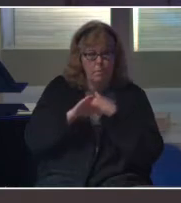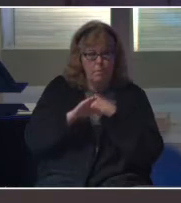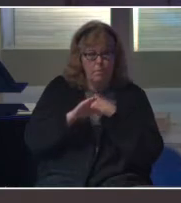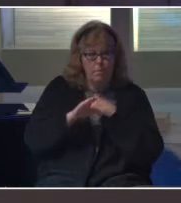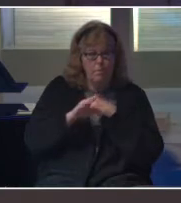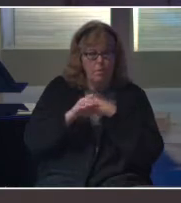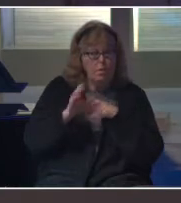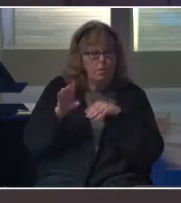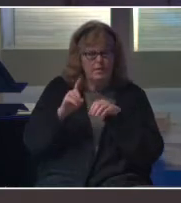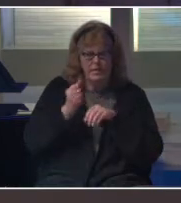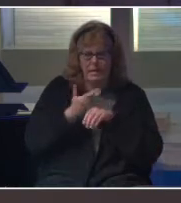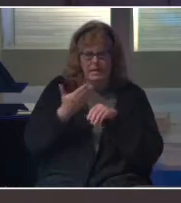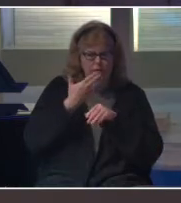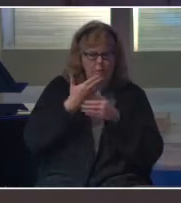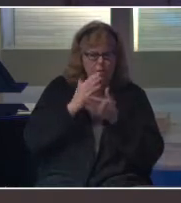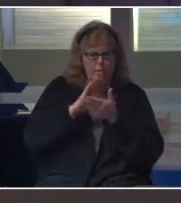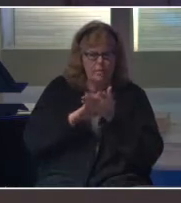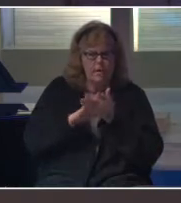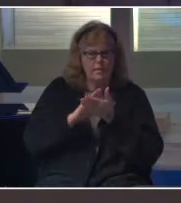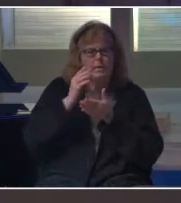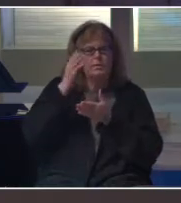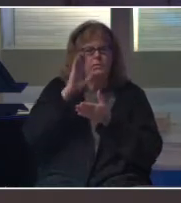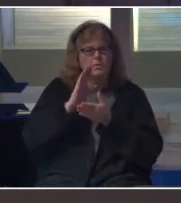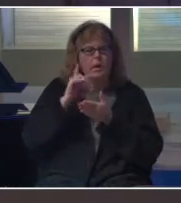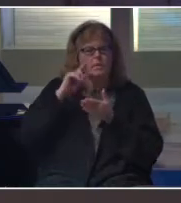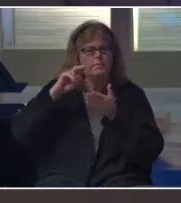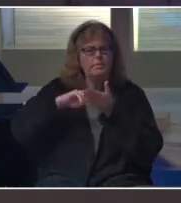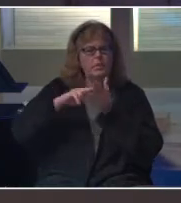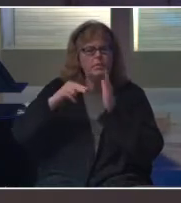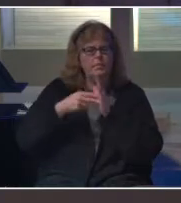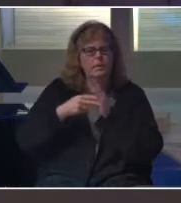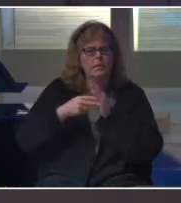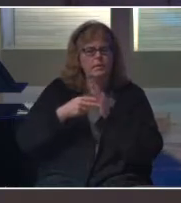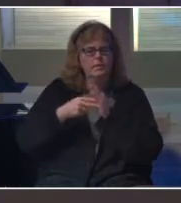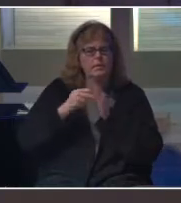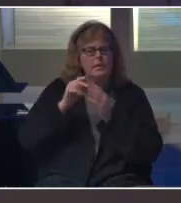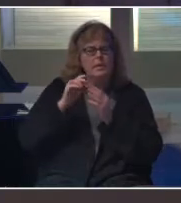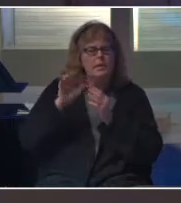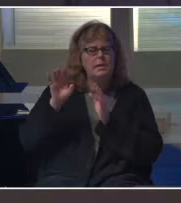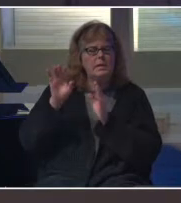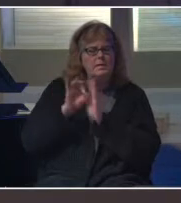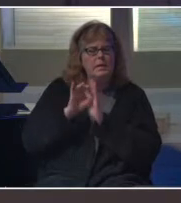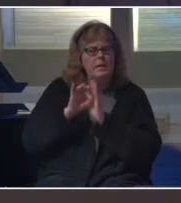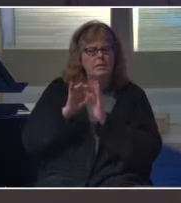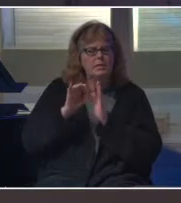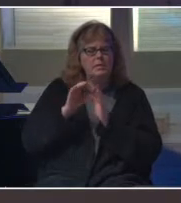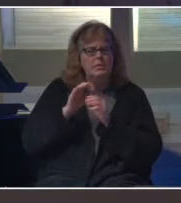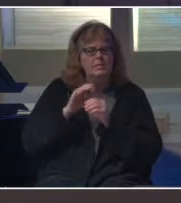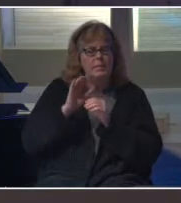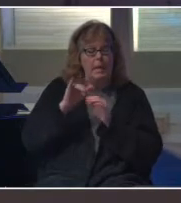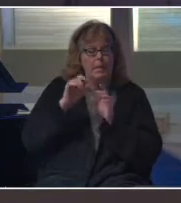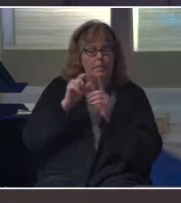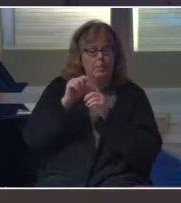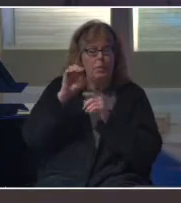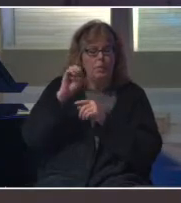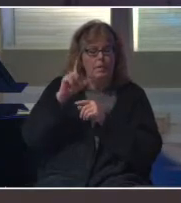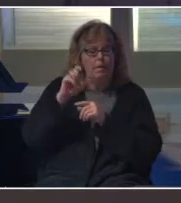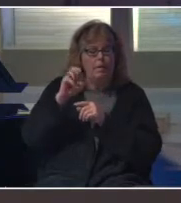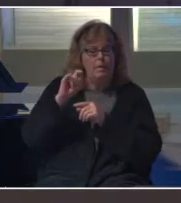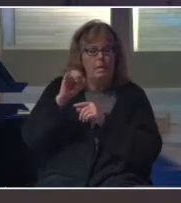or had done anything good or bad, in order that God's purpose in election might stand, oy face mir, the word election.